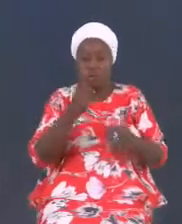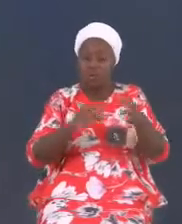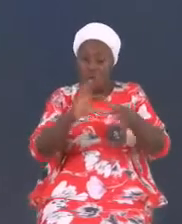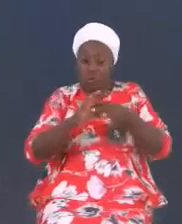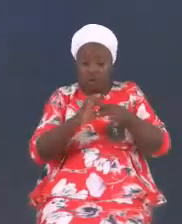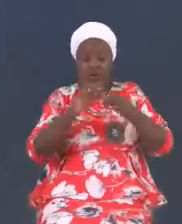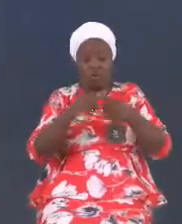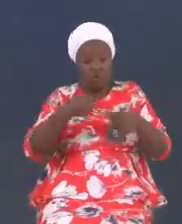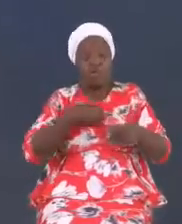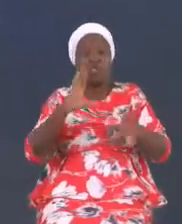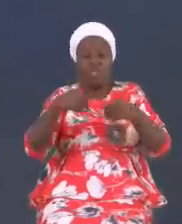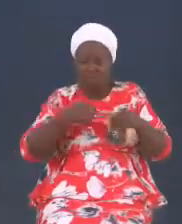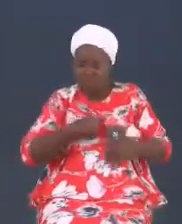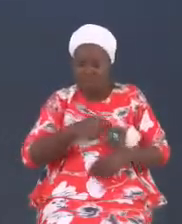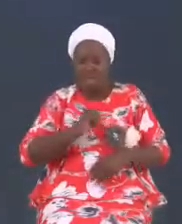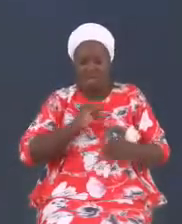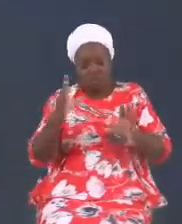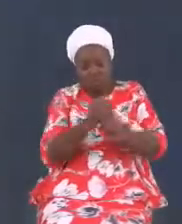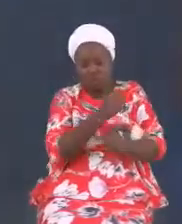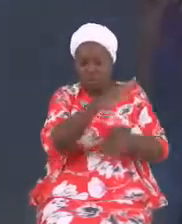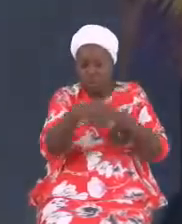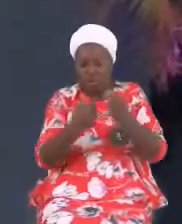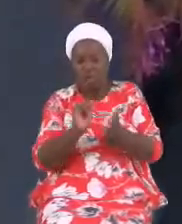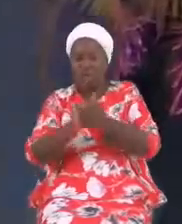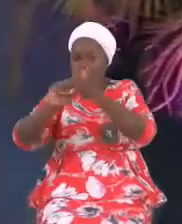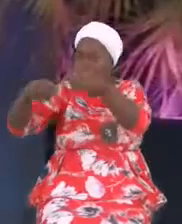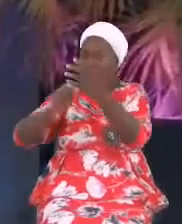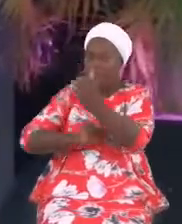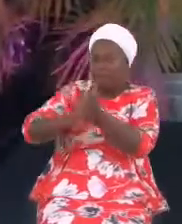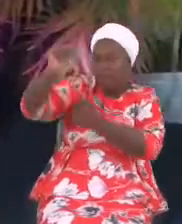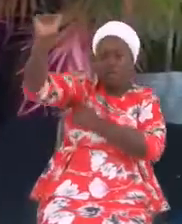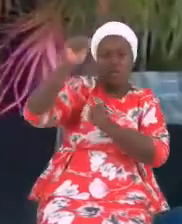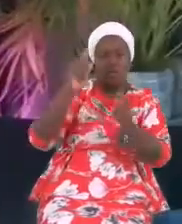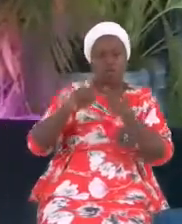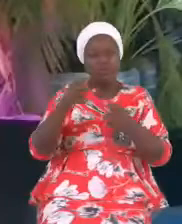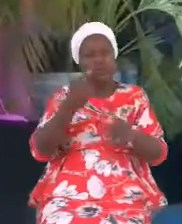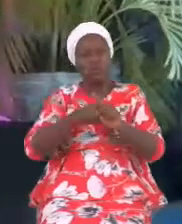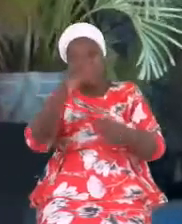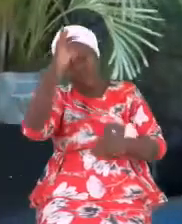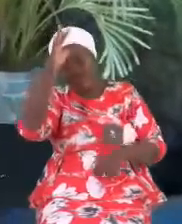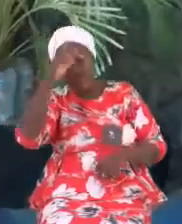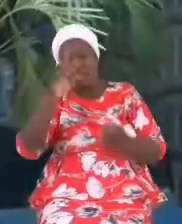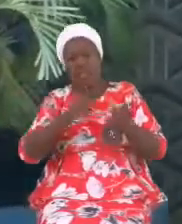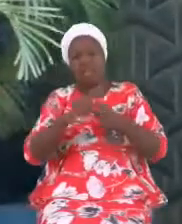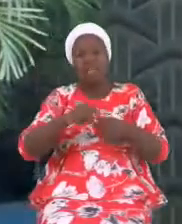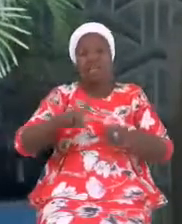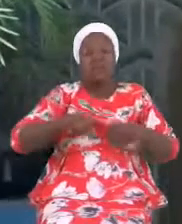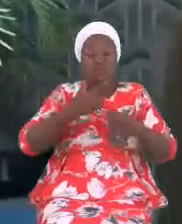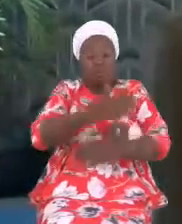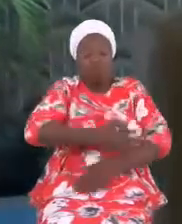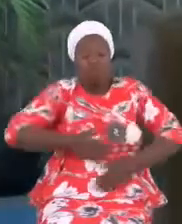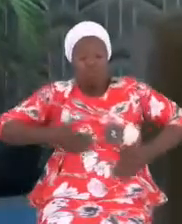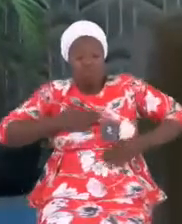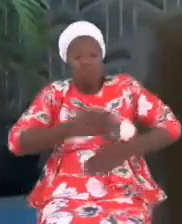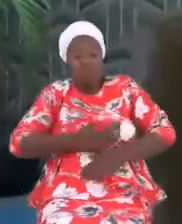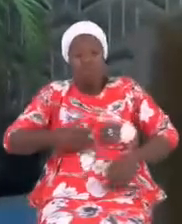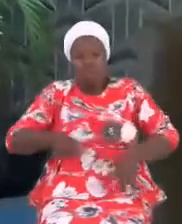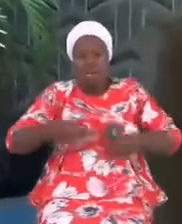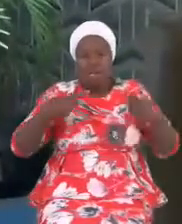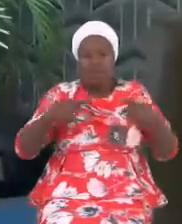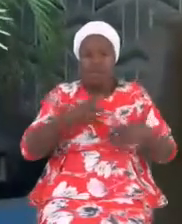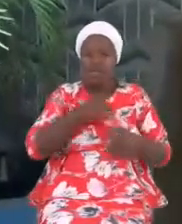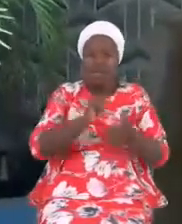country, and he lived with riotous behavior. Riotous living, that the broad